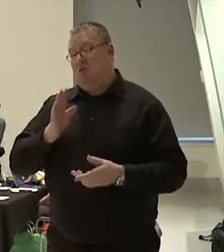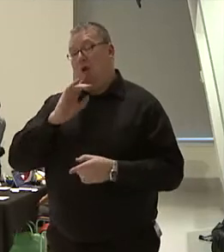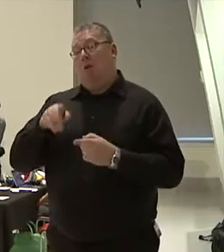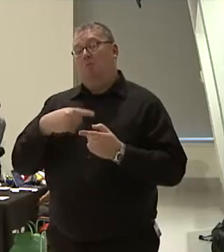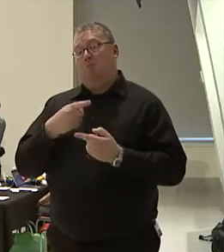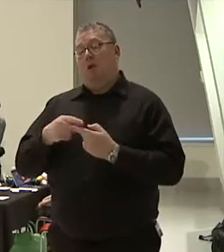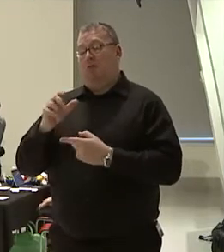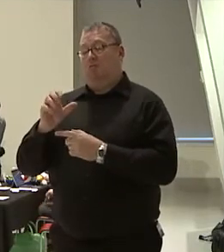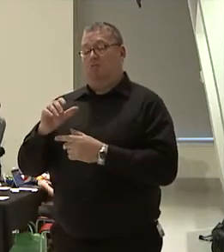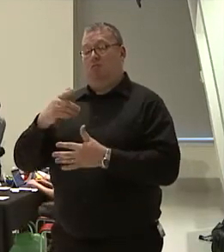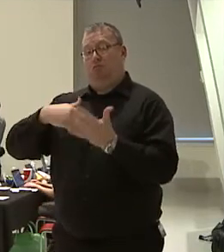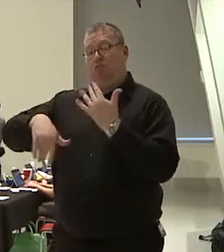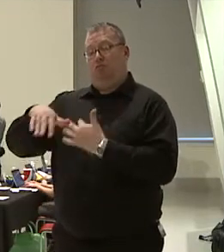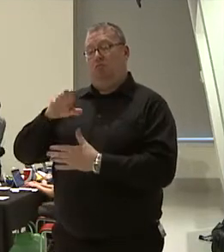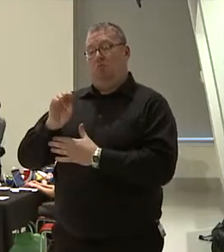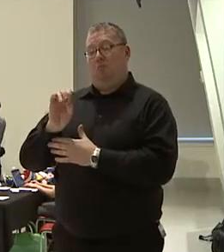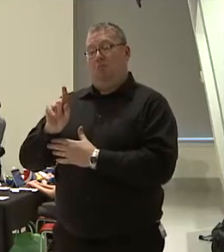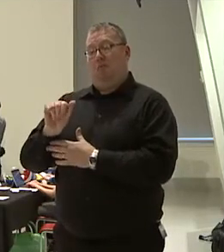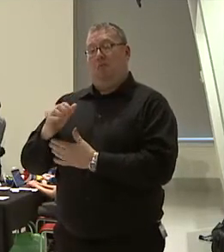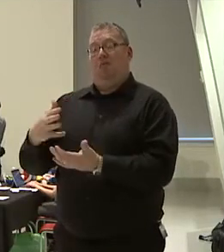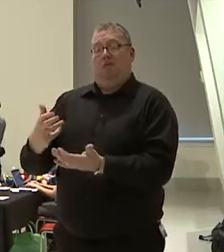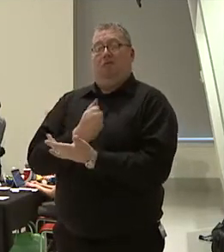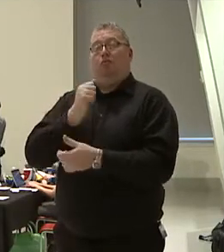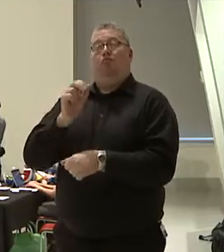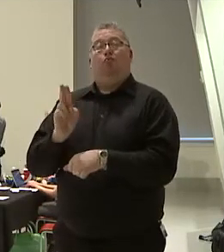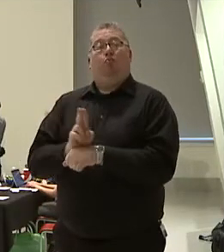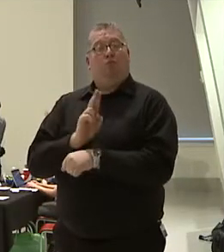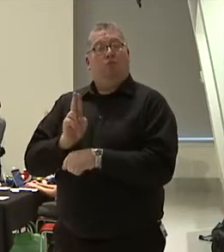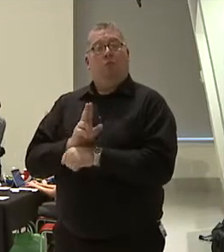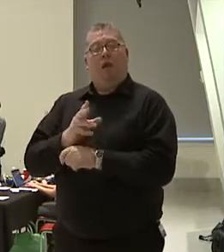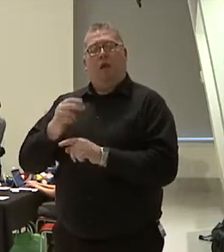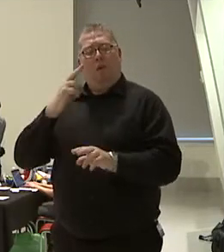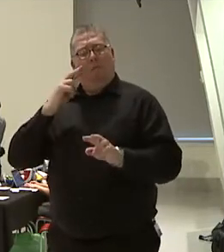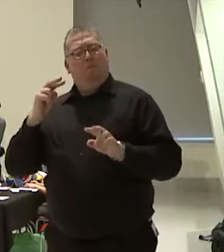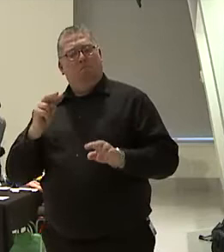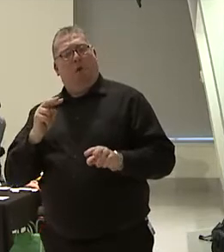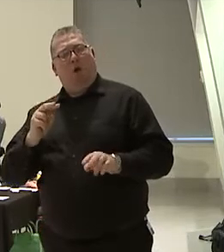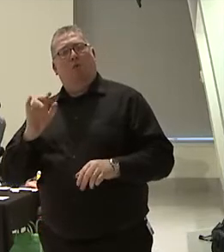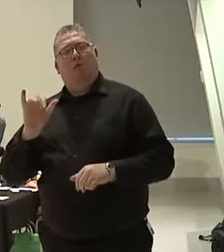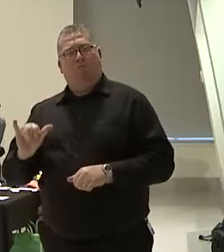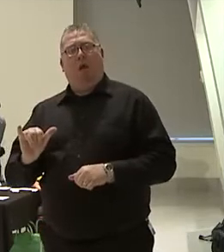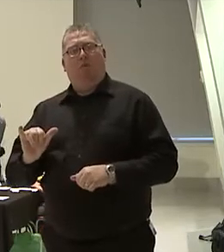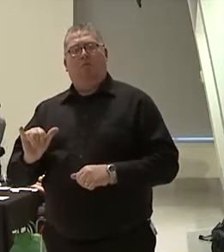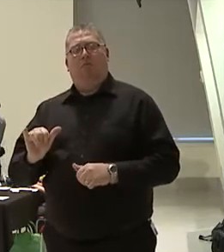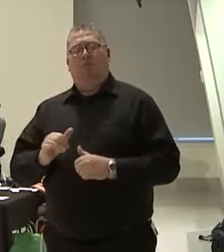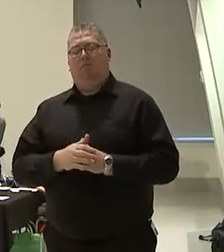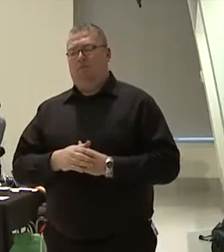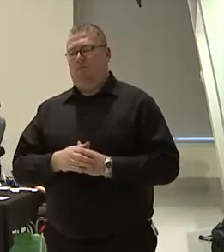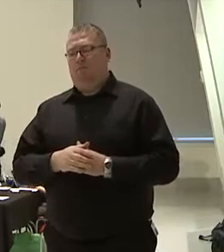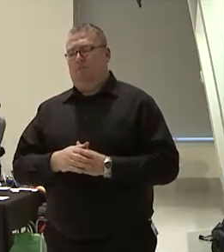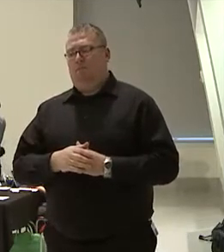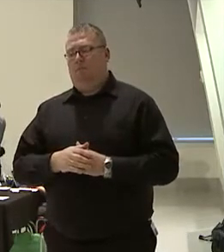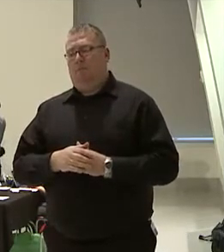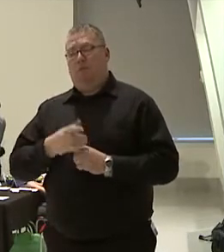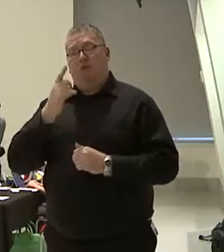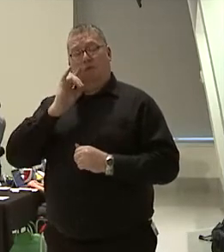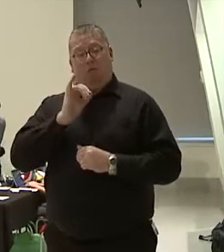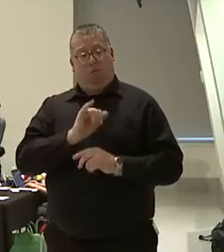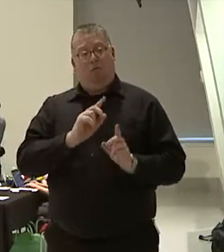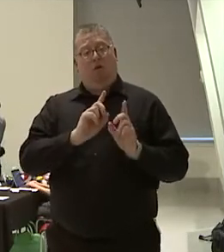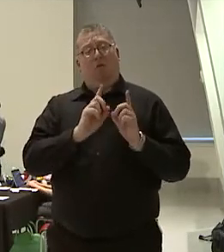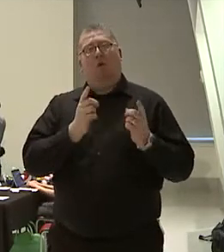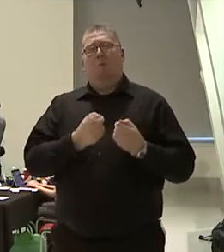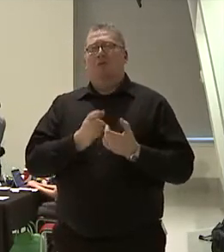social media utilization and monitoring policies along those lines for those departments